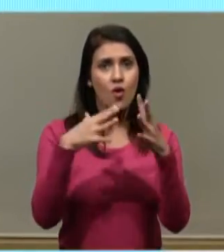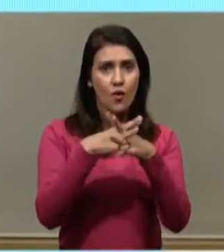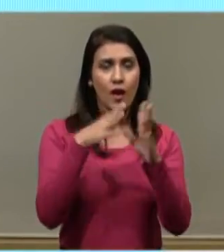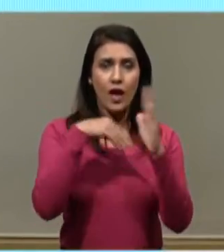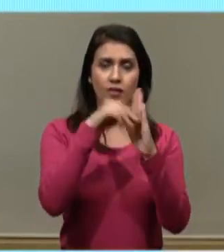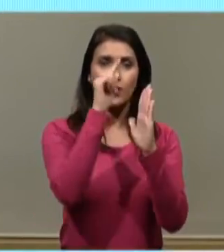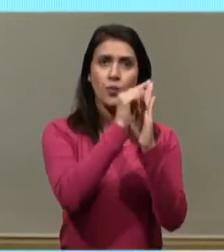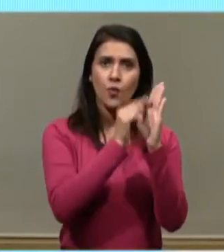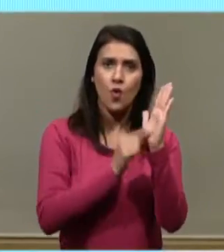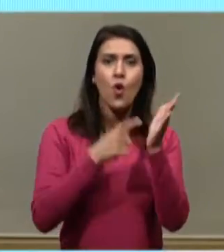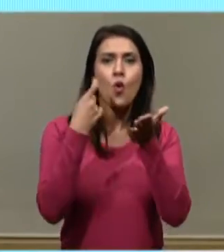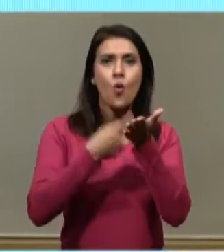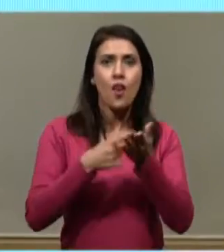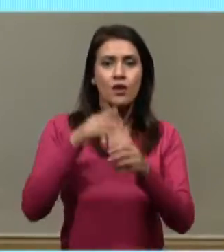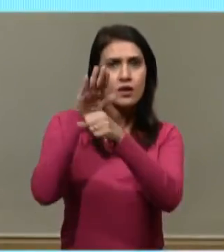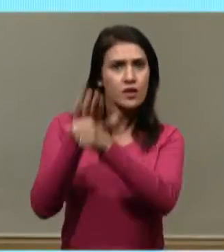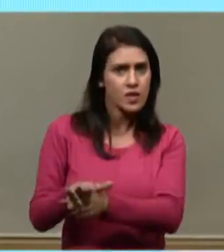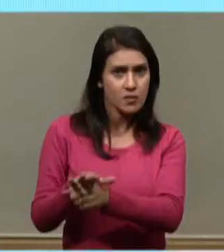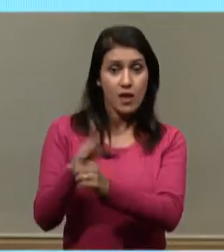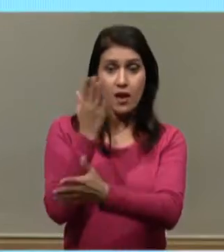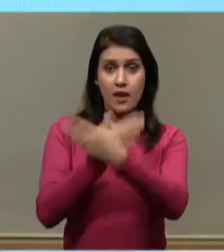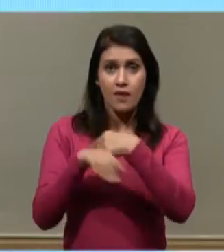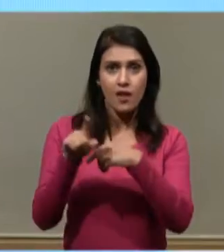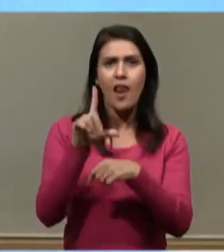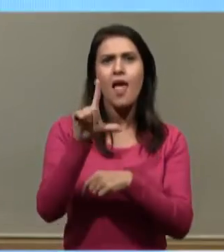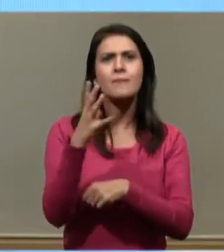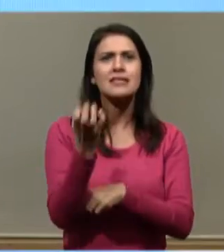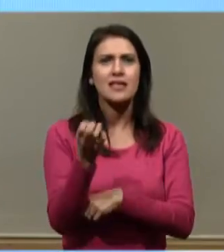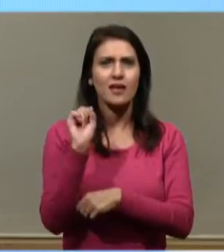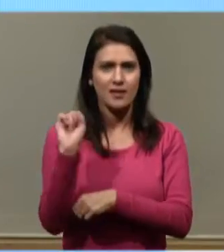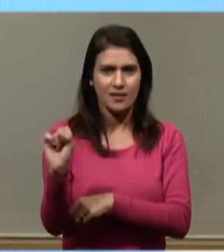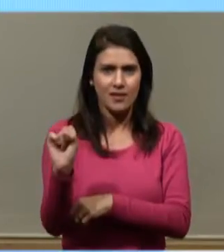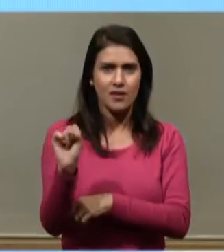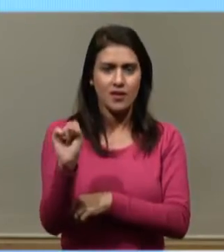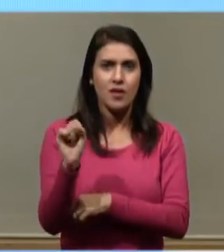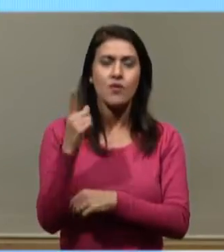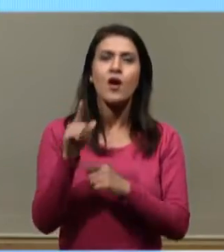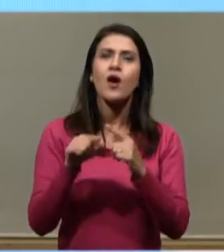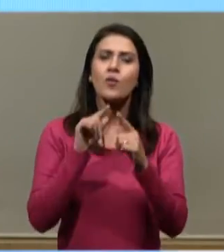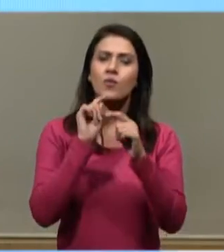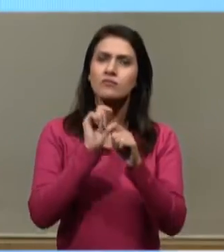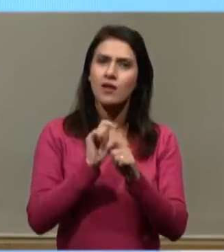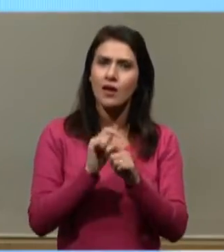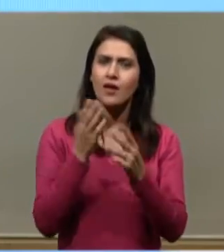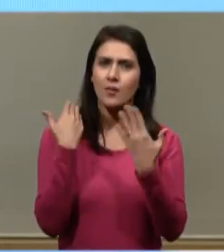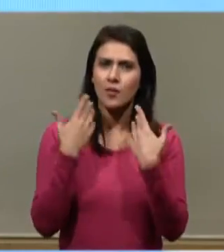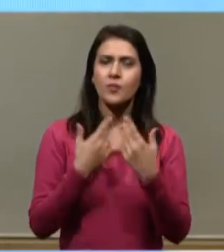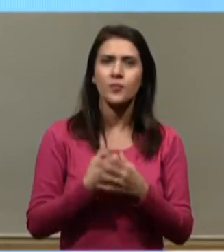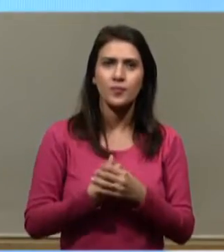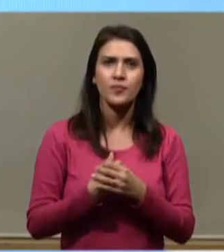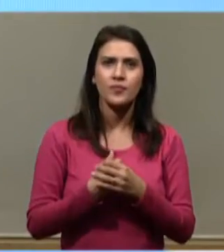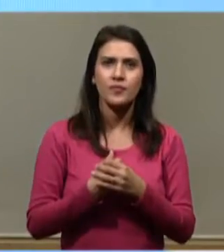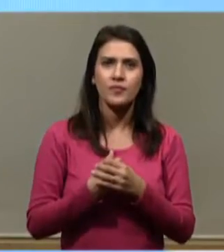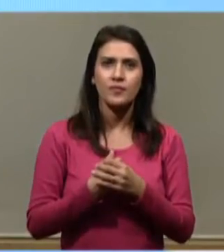provisions which discriminated against persons with leprosy. So it started as an exercise of us doing a